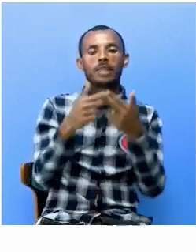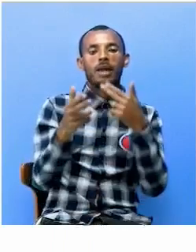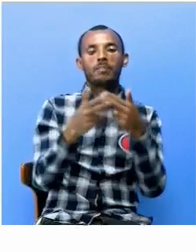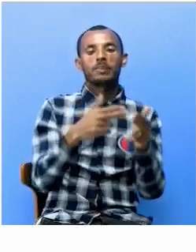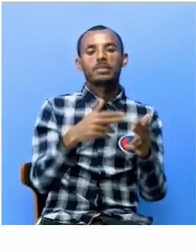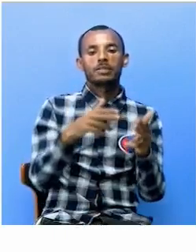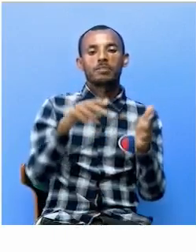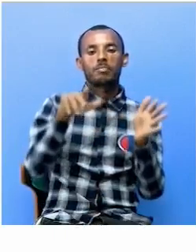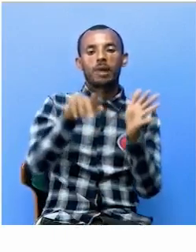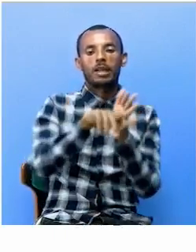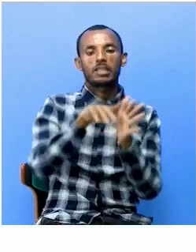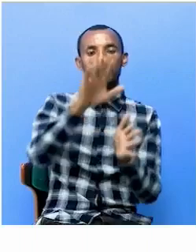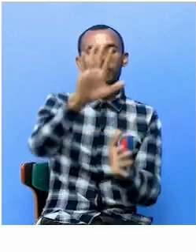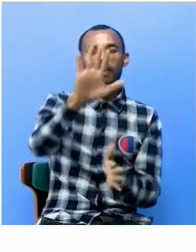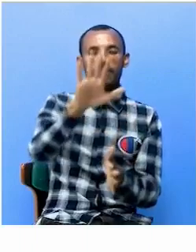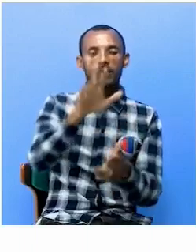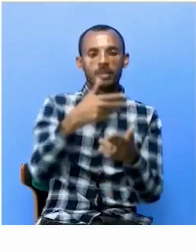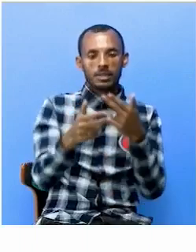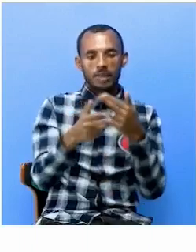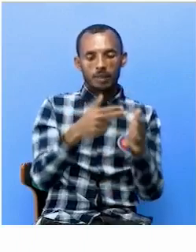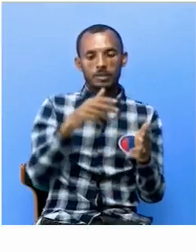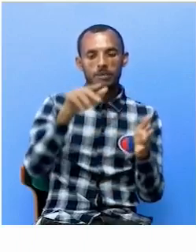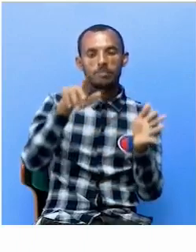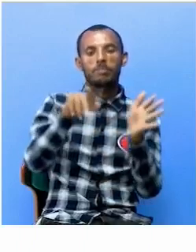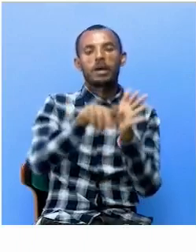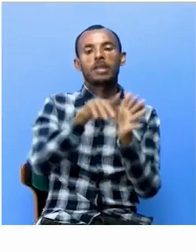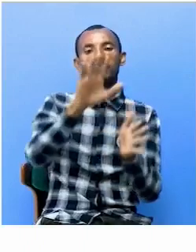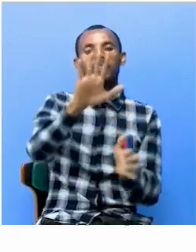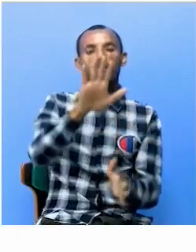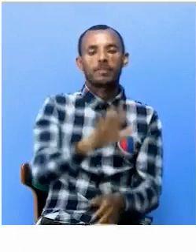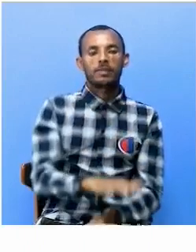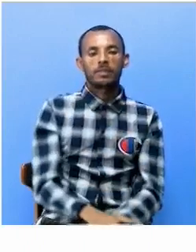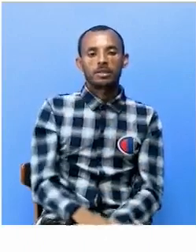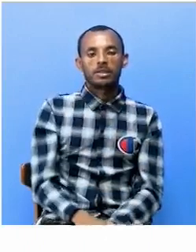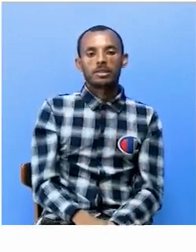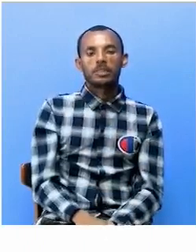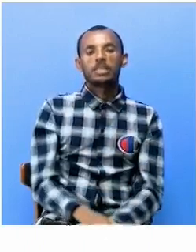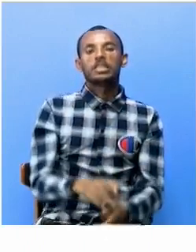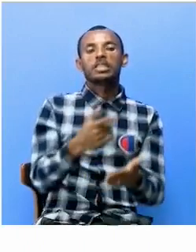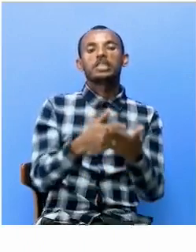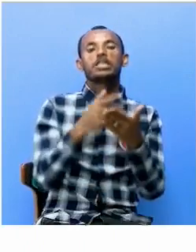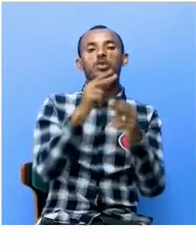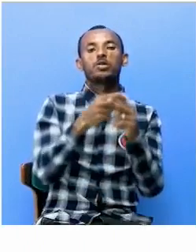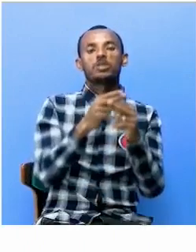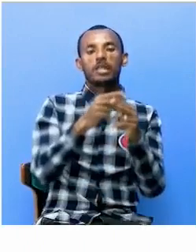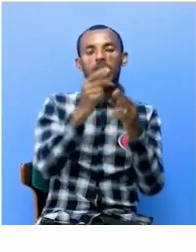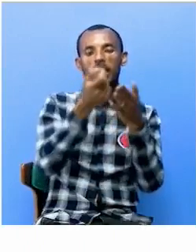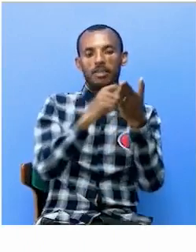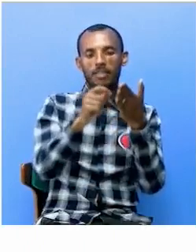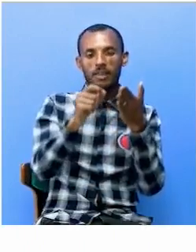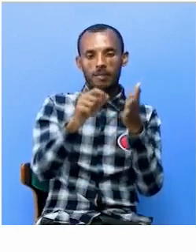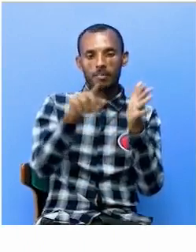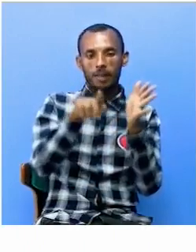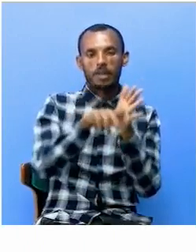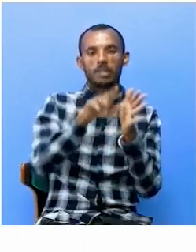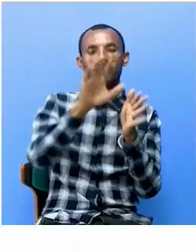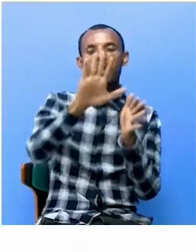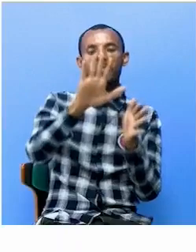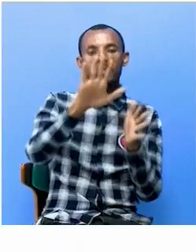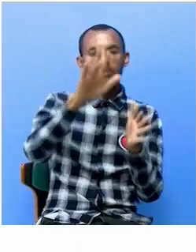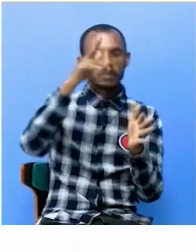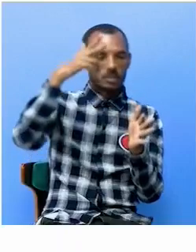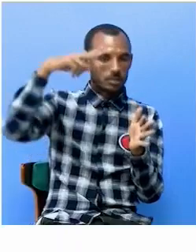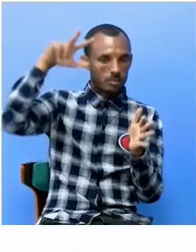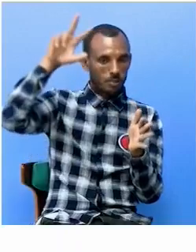times minus 5 times minus 5. So this is shortly written as minus 5 to the power of